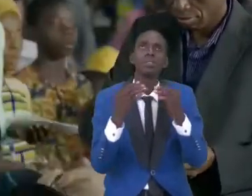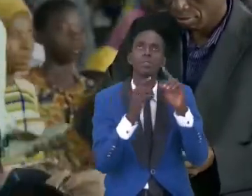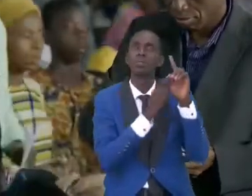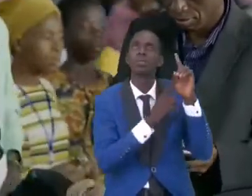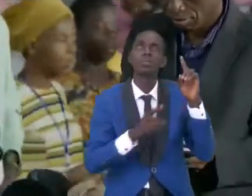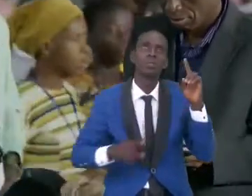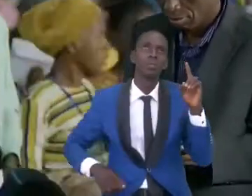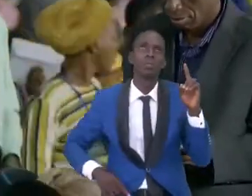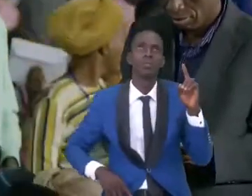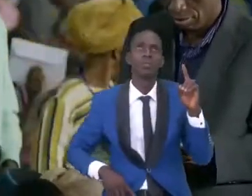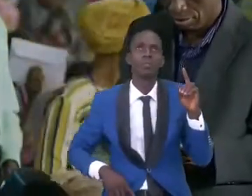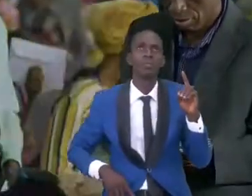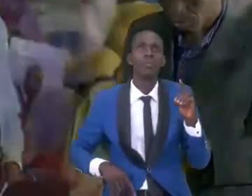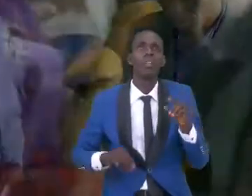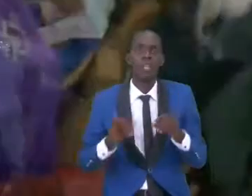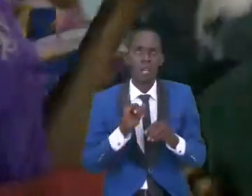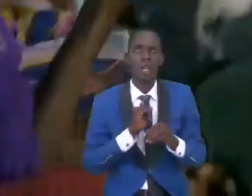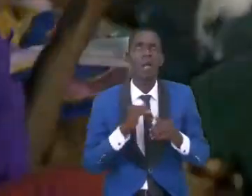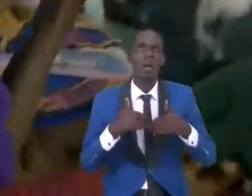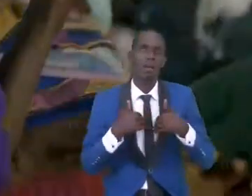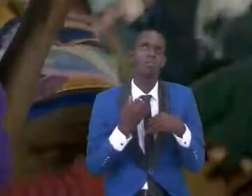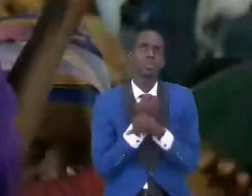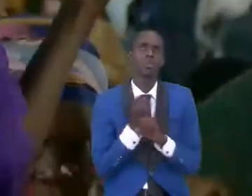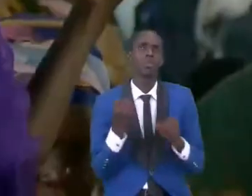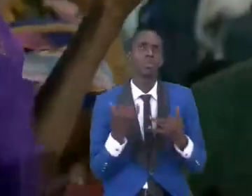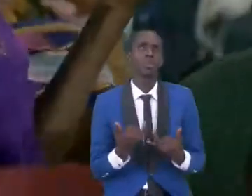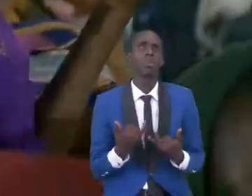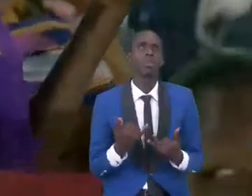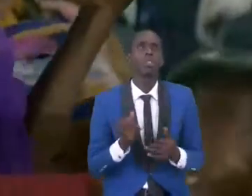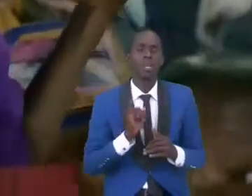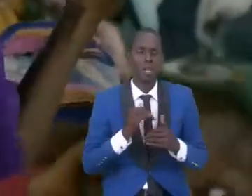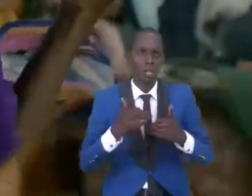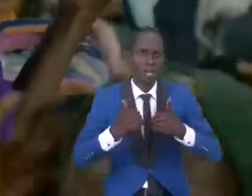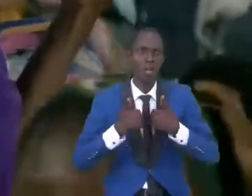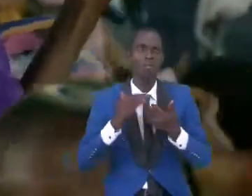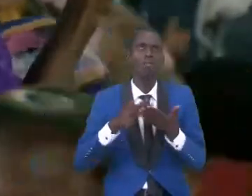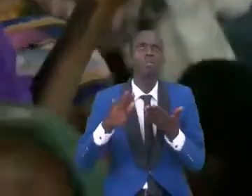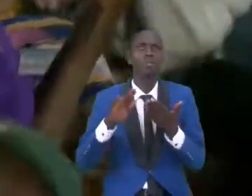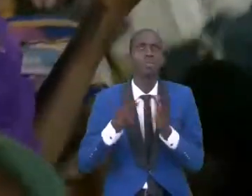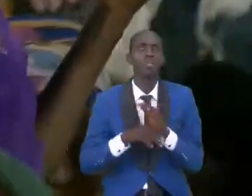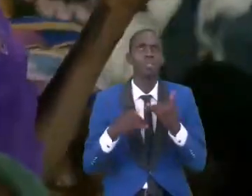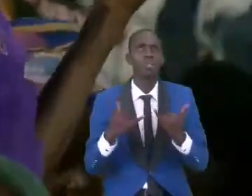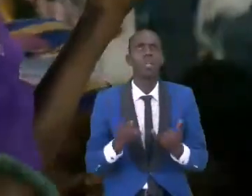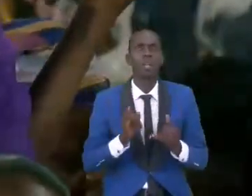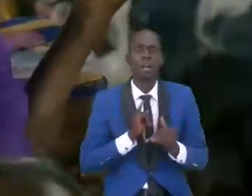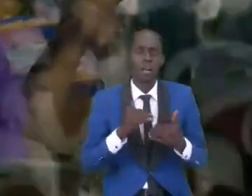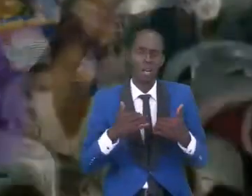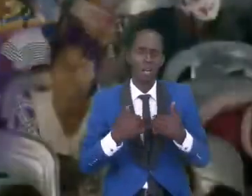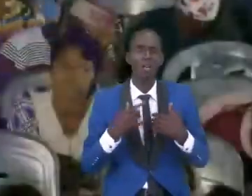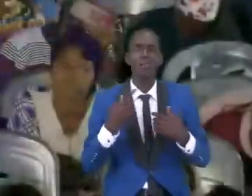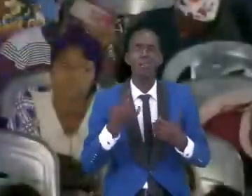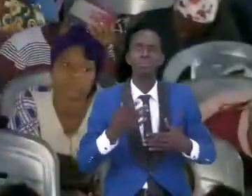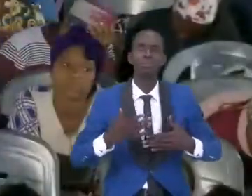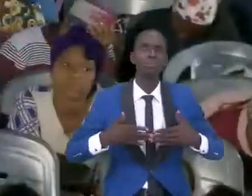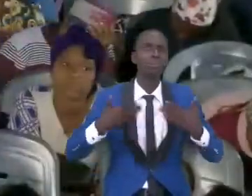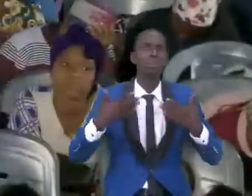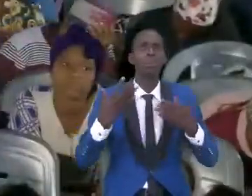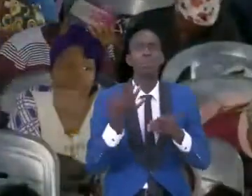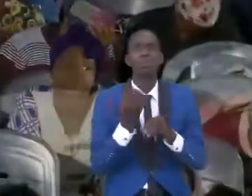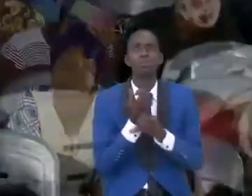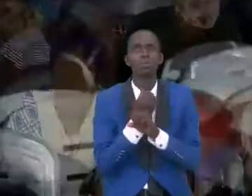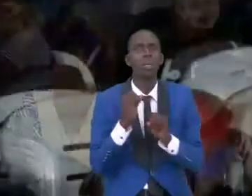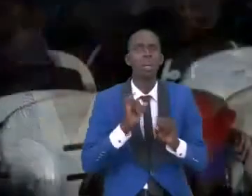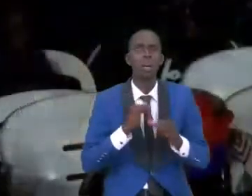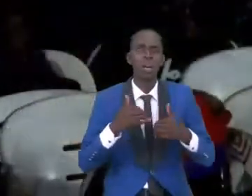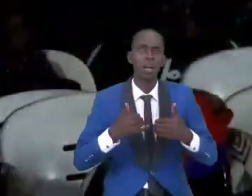Lord. I have salvation. I have forgiveness. I have the joy of salvation. I have the peace of